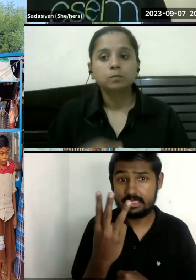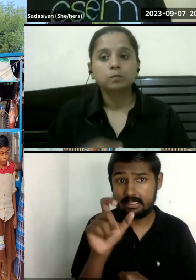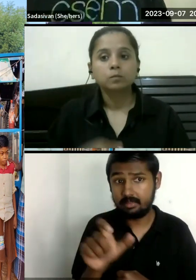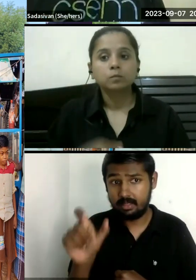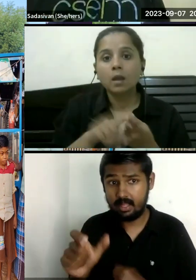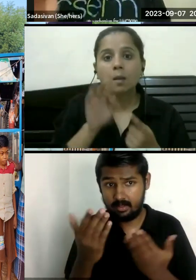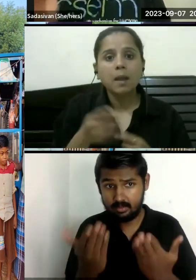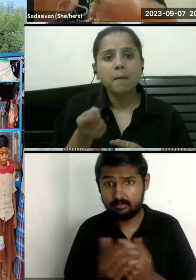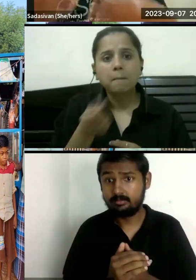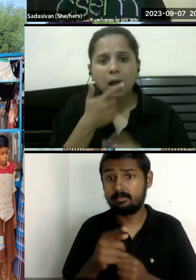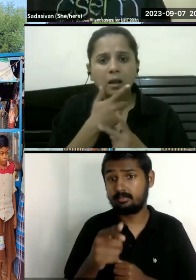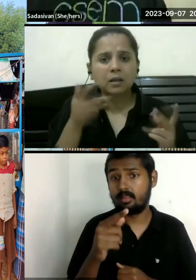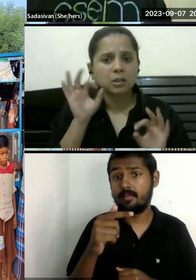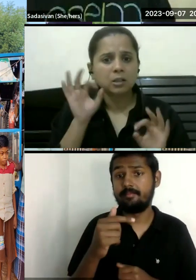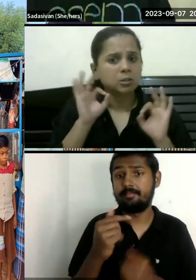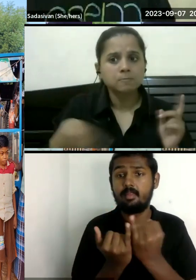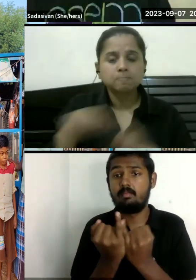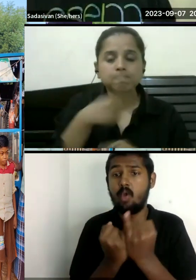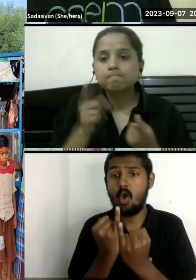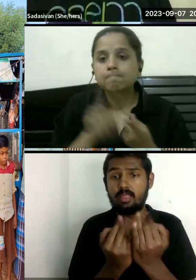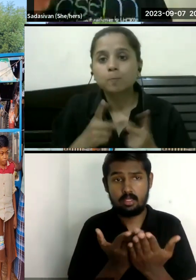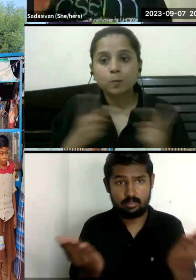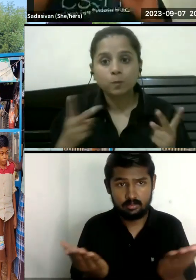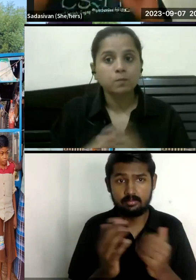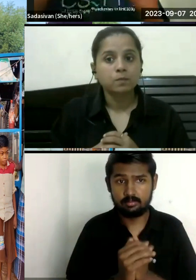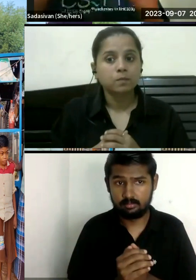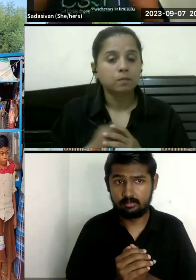and treatment, whereas they also, Sujan, next slide please.